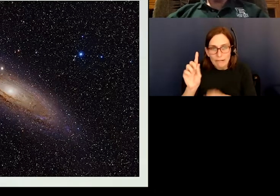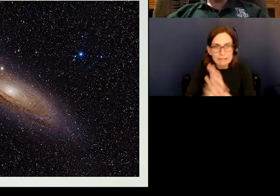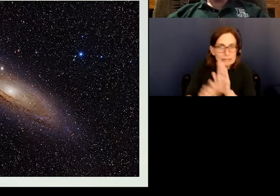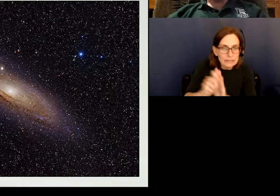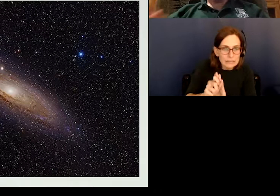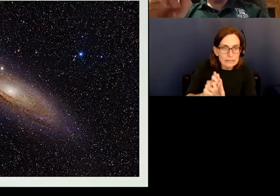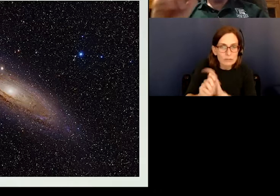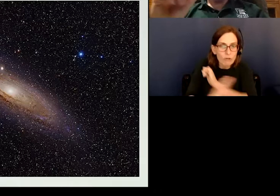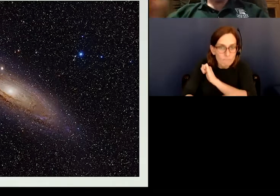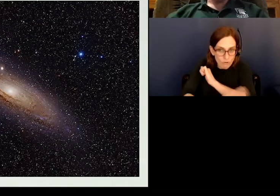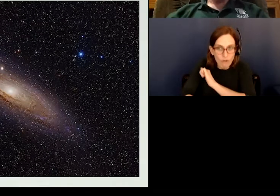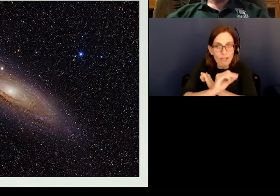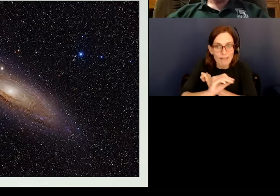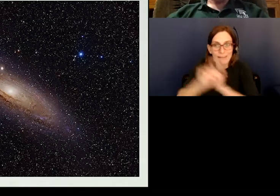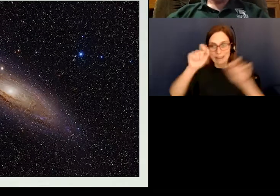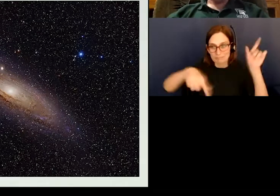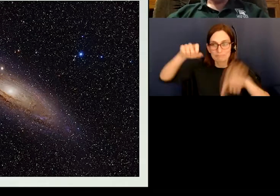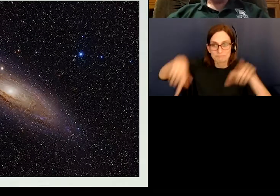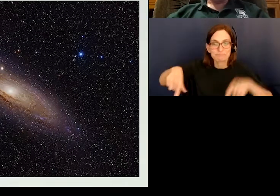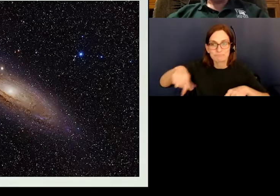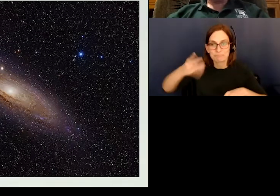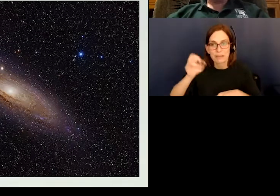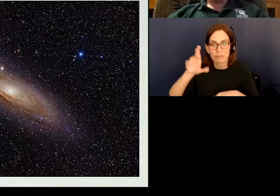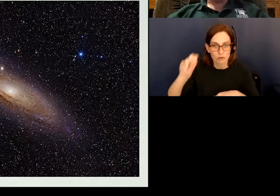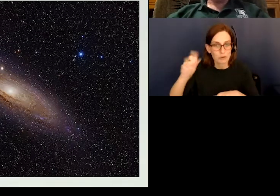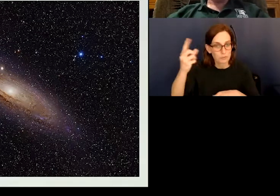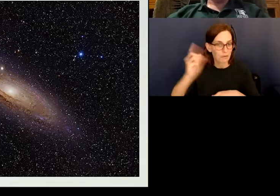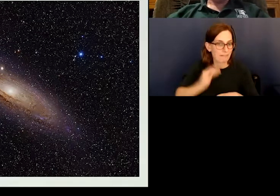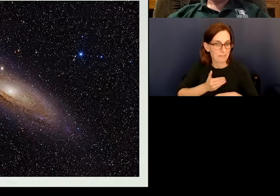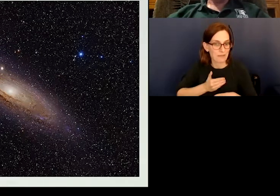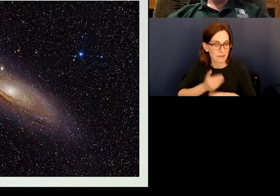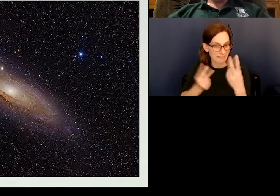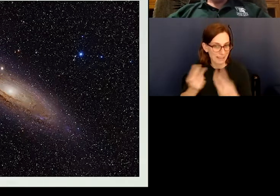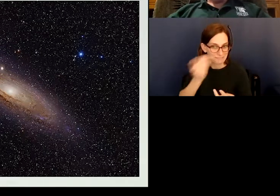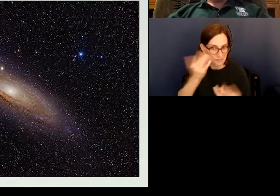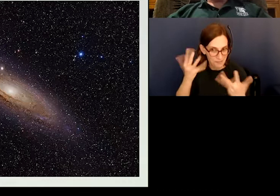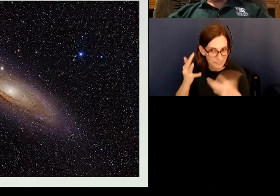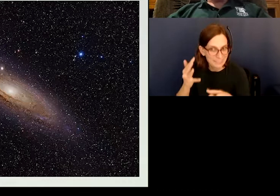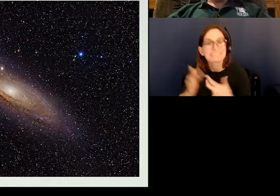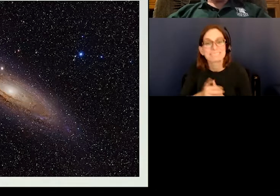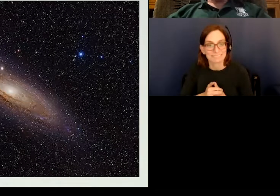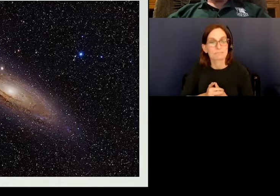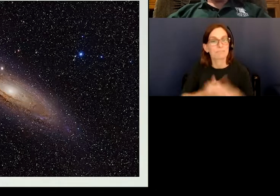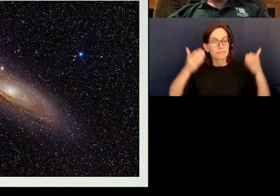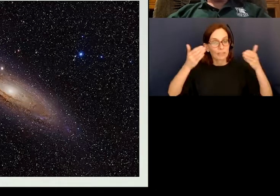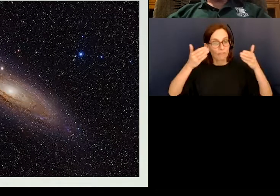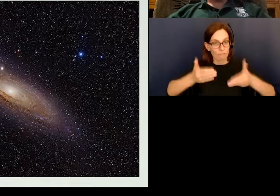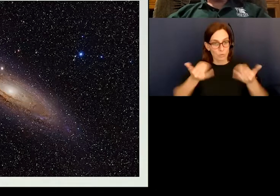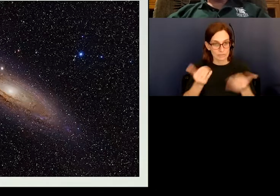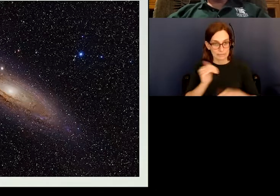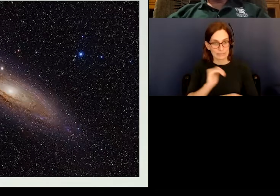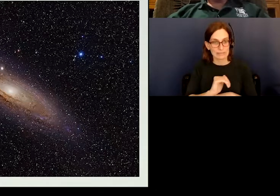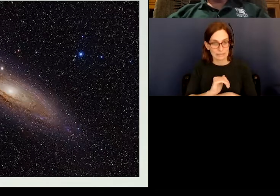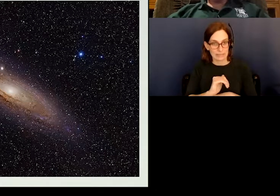and meteor showers, like one of our alert observers, one of our alert guests asked. Our focus tonight is